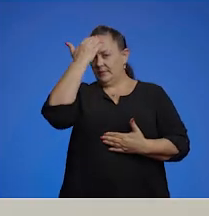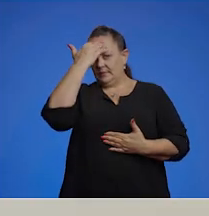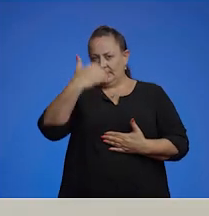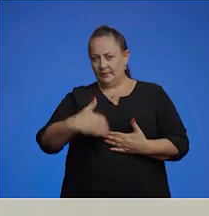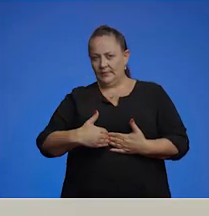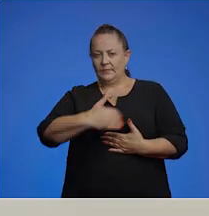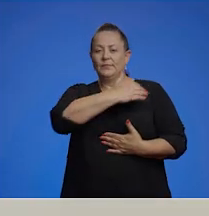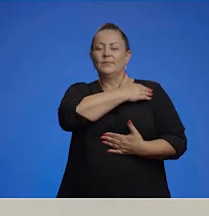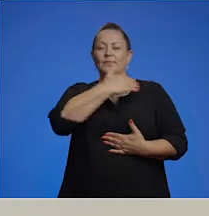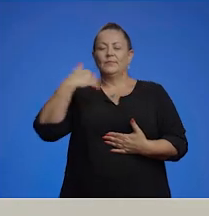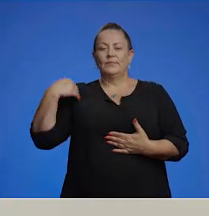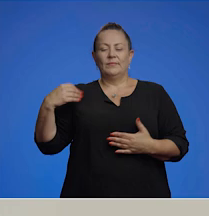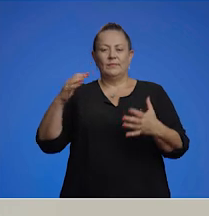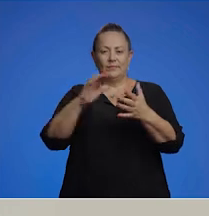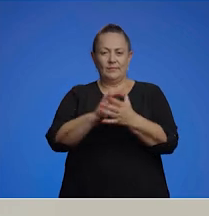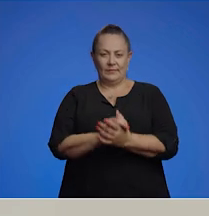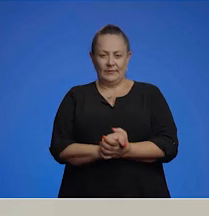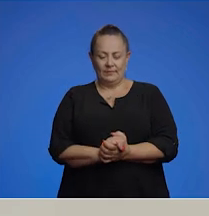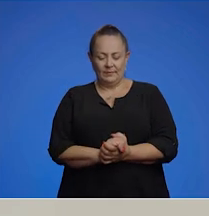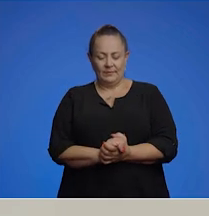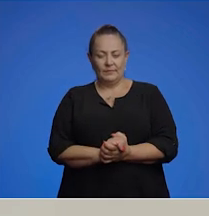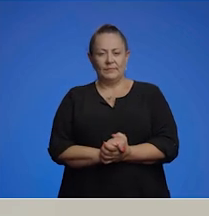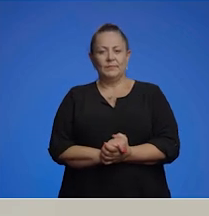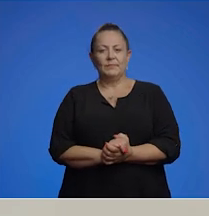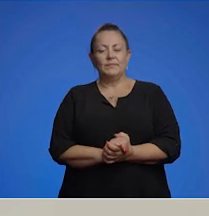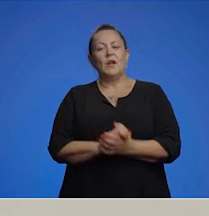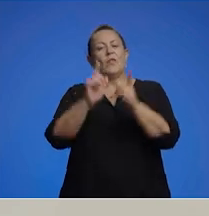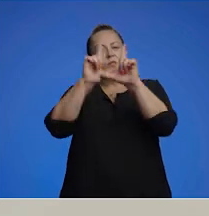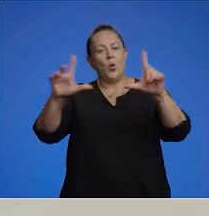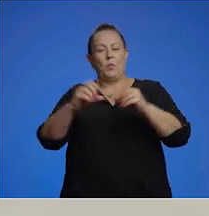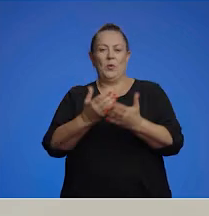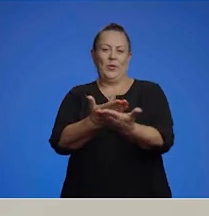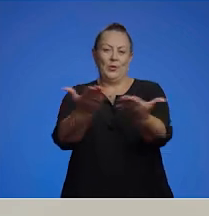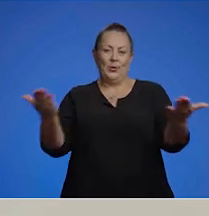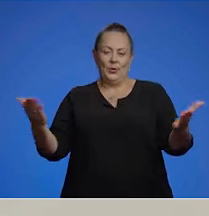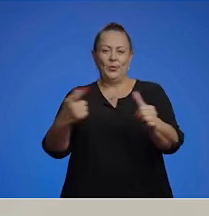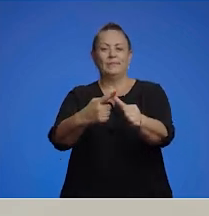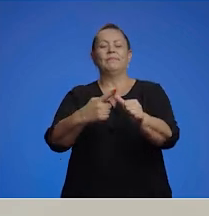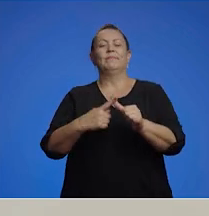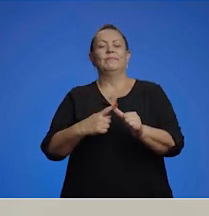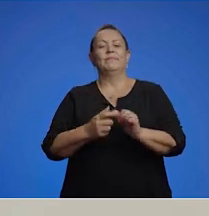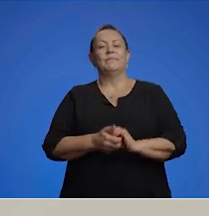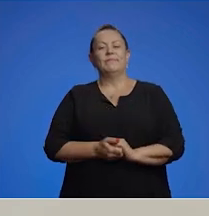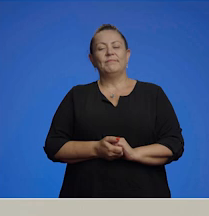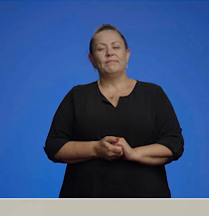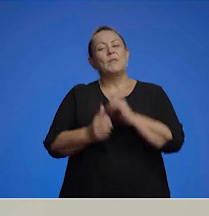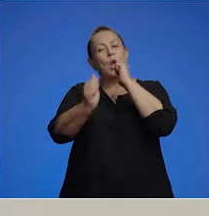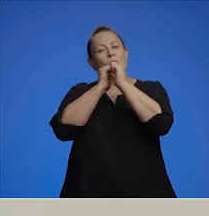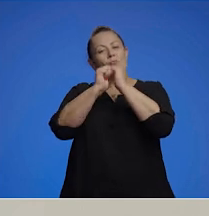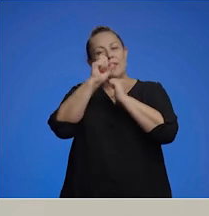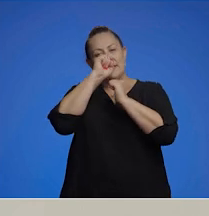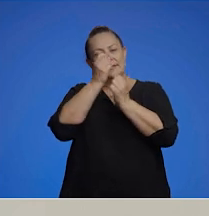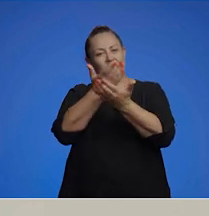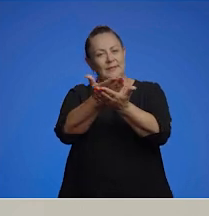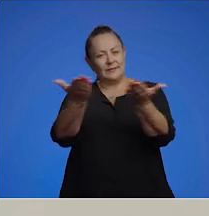In the name of the Father, and of the Son, and of the Holy Spirit. Amen. The Lord be with you. And with your spirit. Brothers